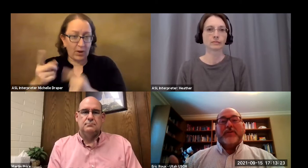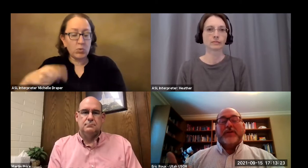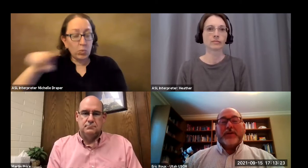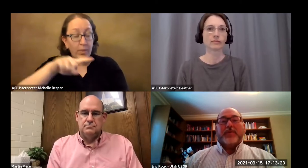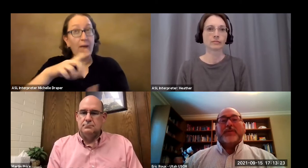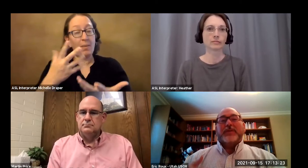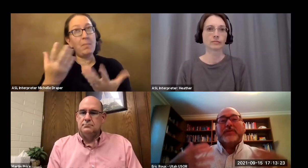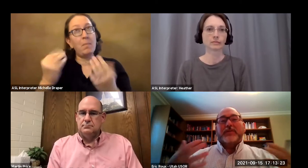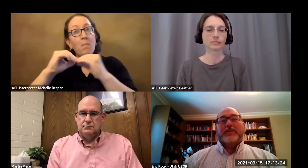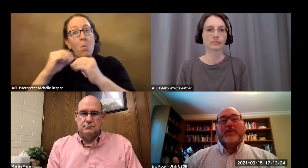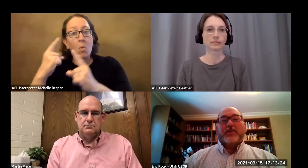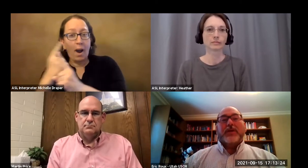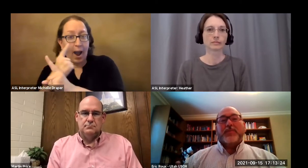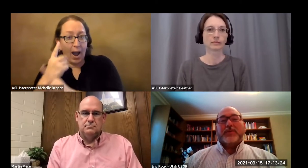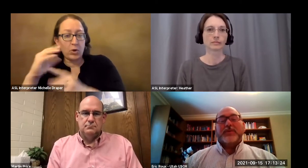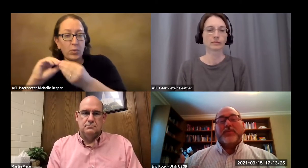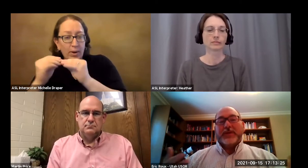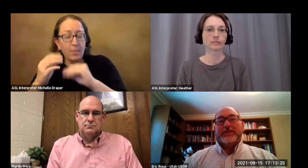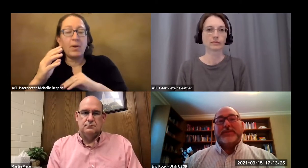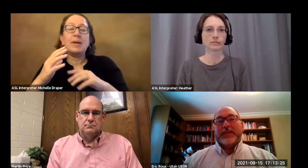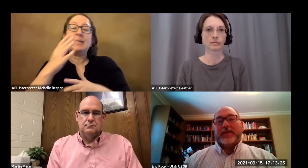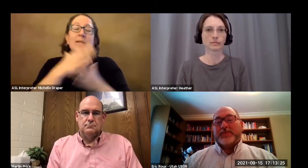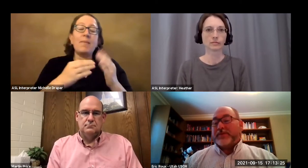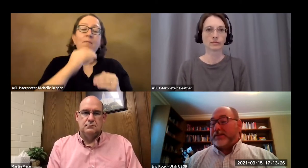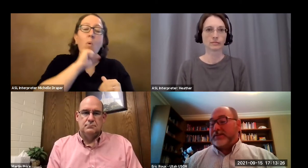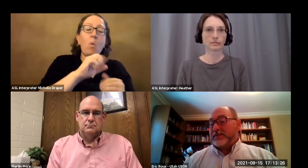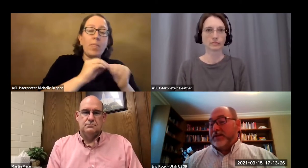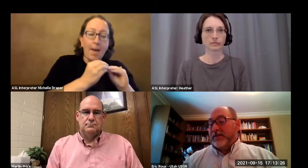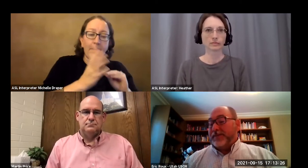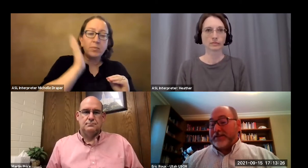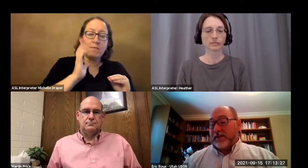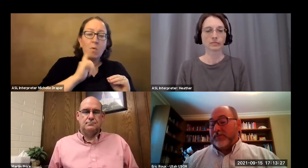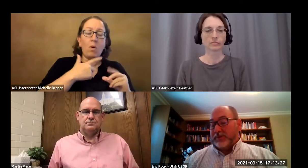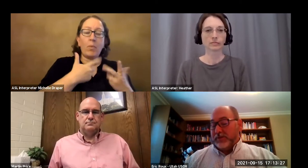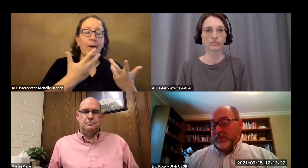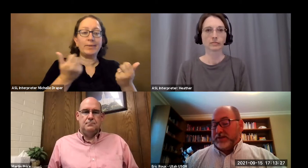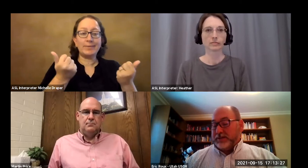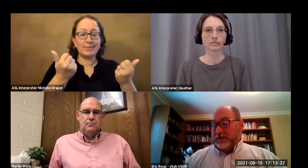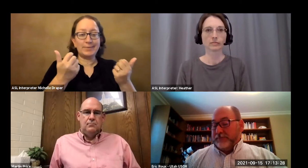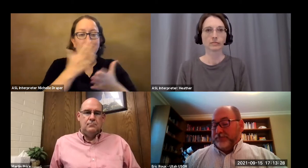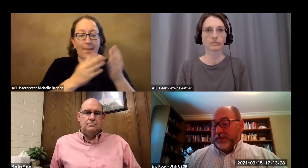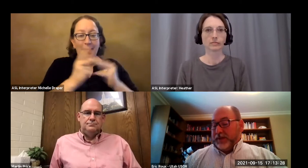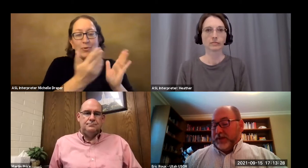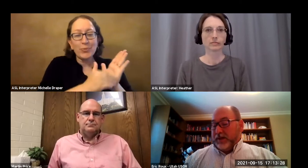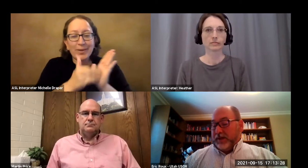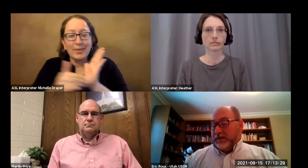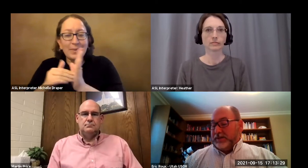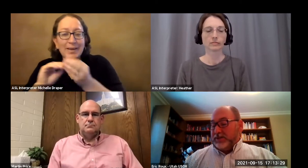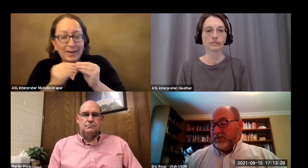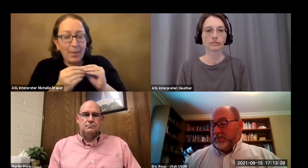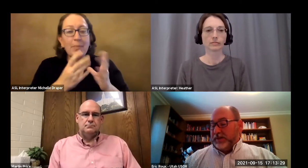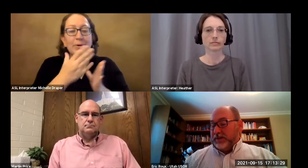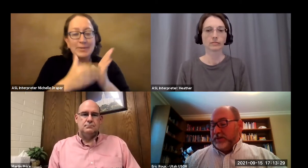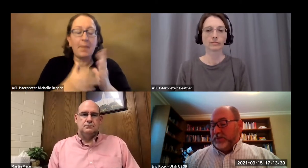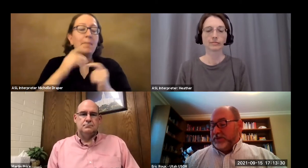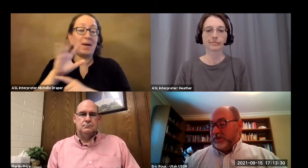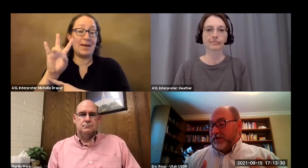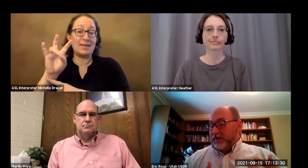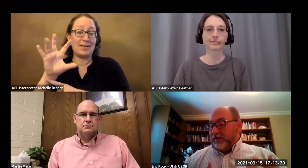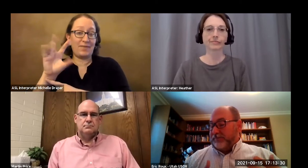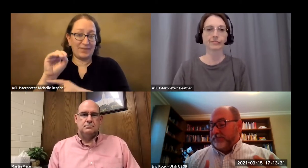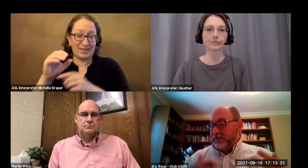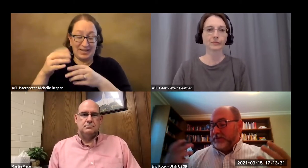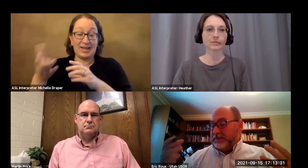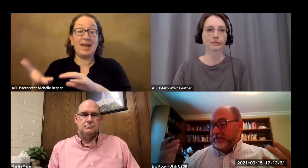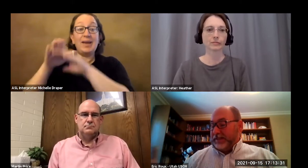more accurate number than the old numbers that we used to keep. So that's helpful to us. In addition, we